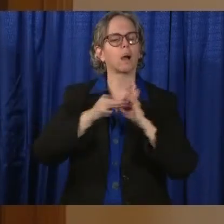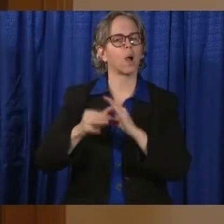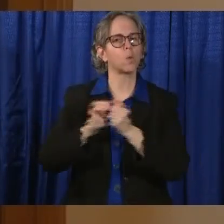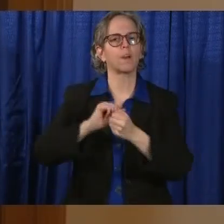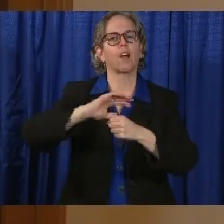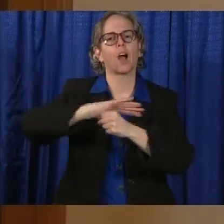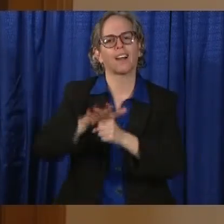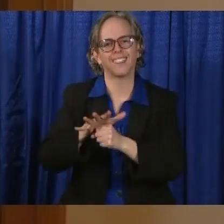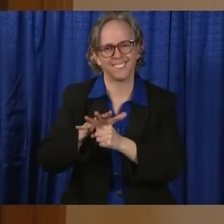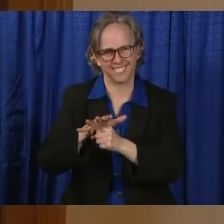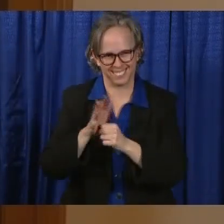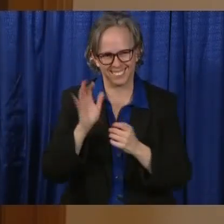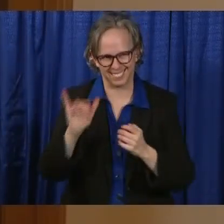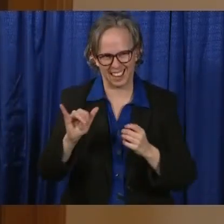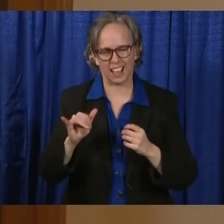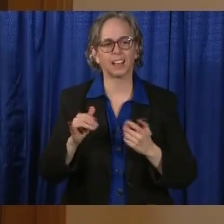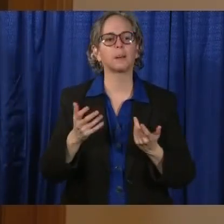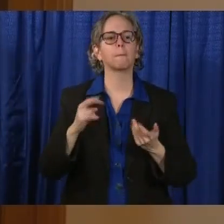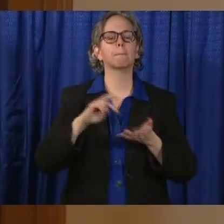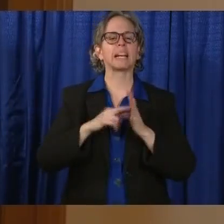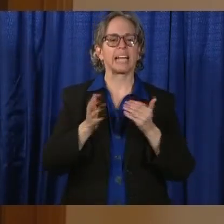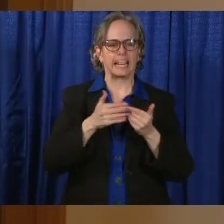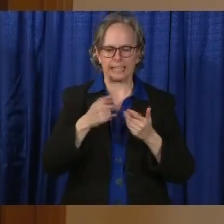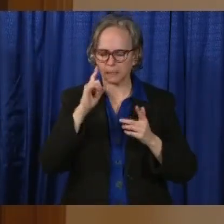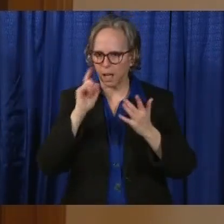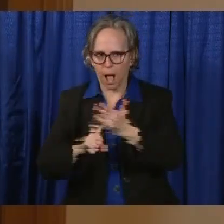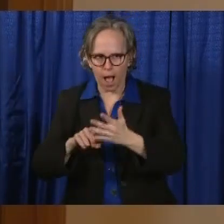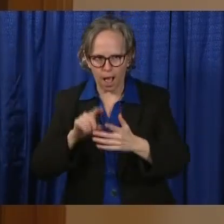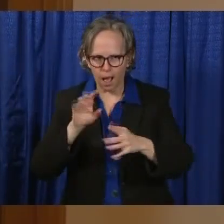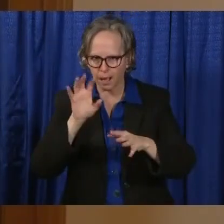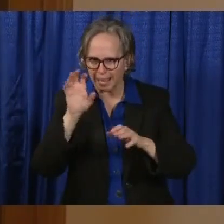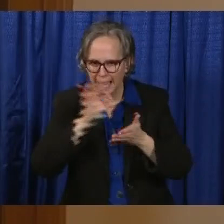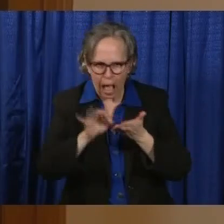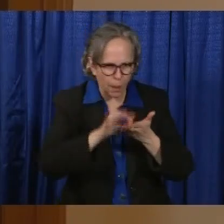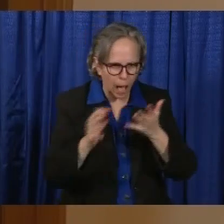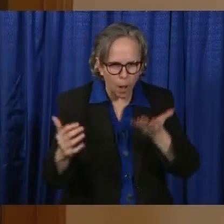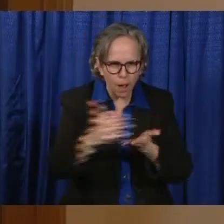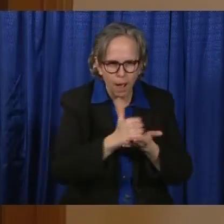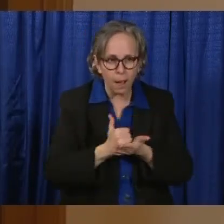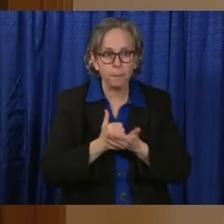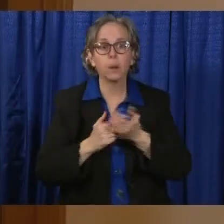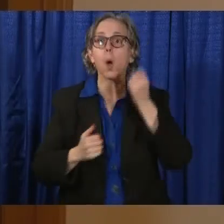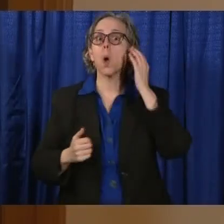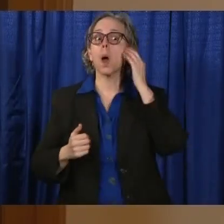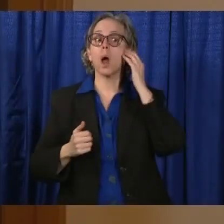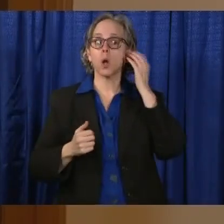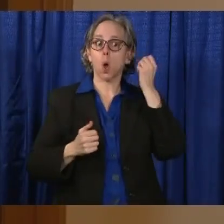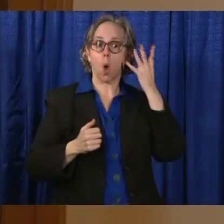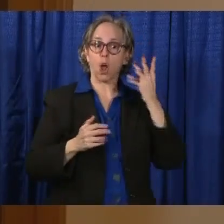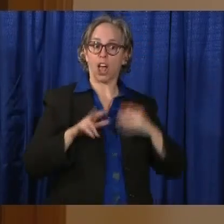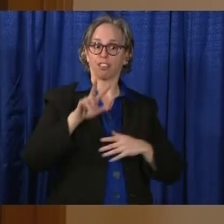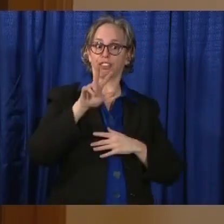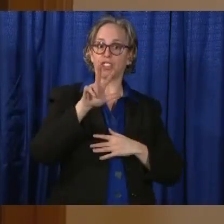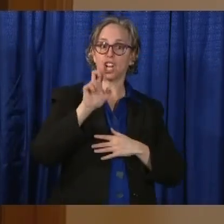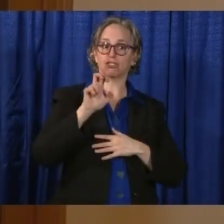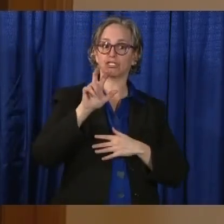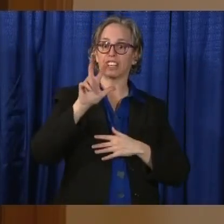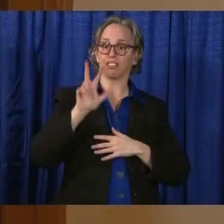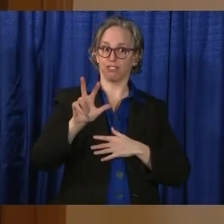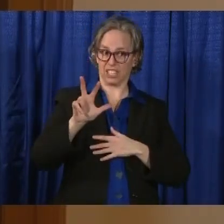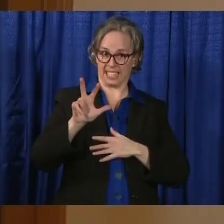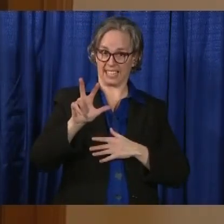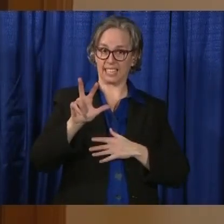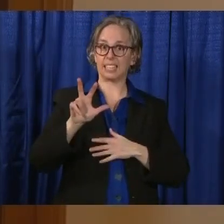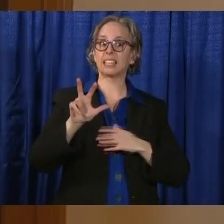actually just began to be collected today. But we do know that 303 of our cases that have